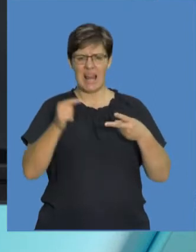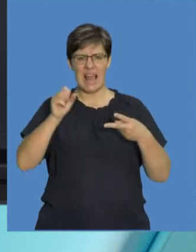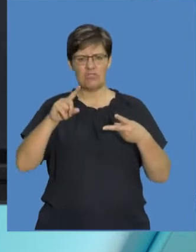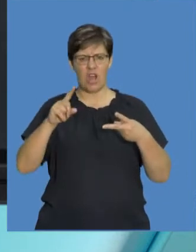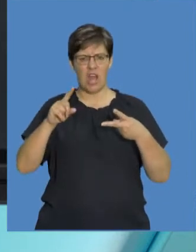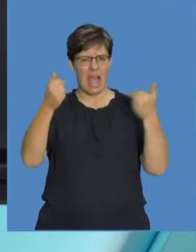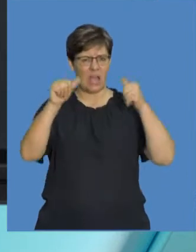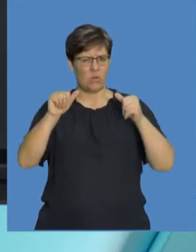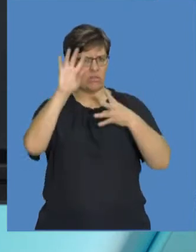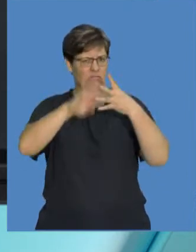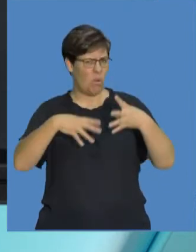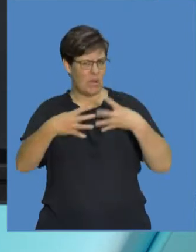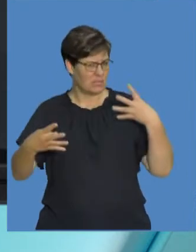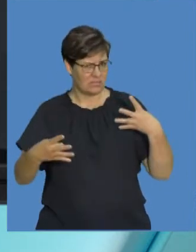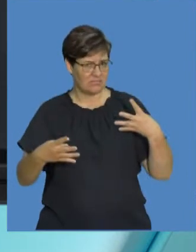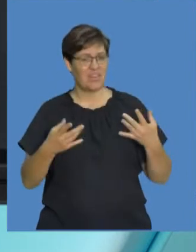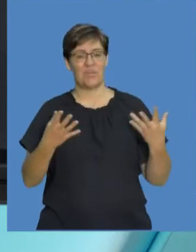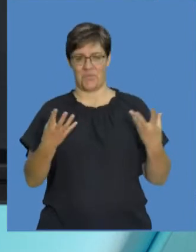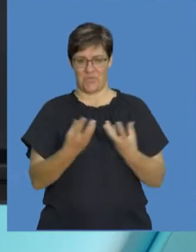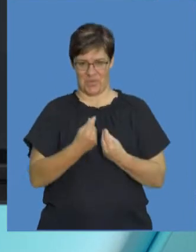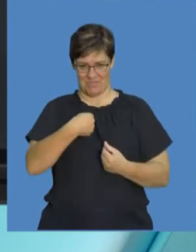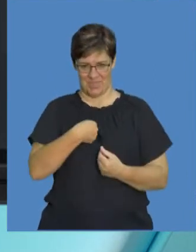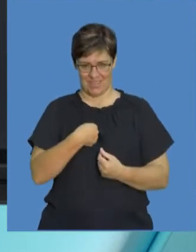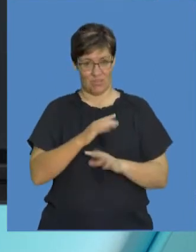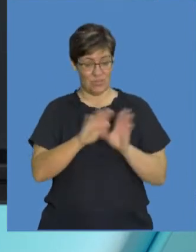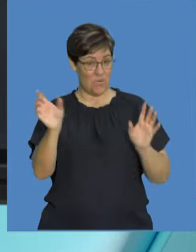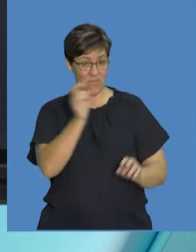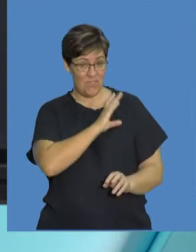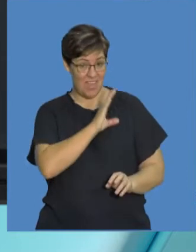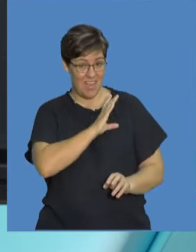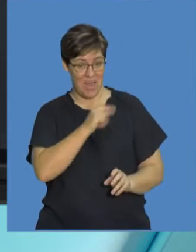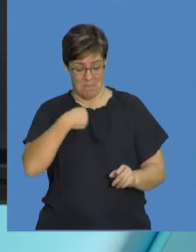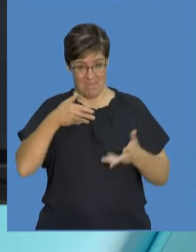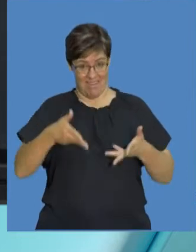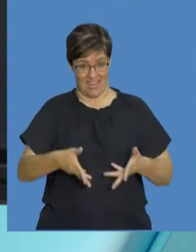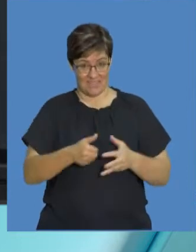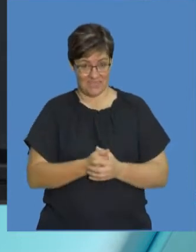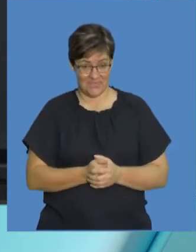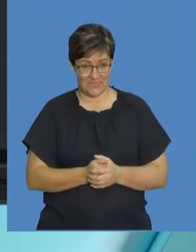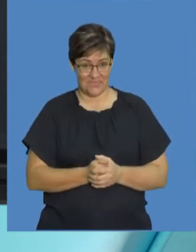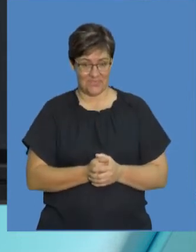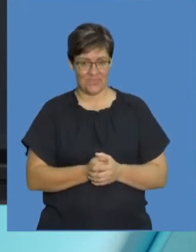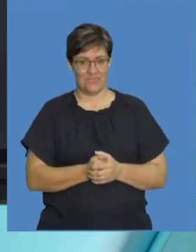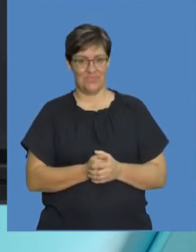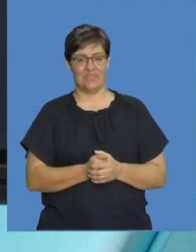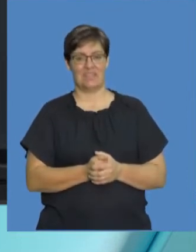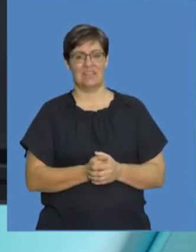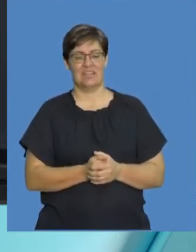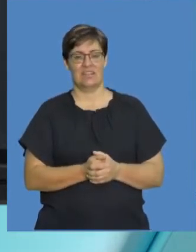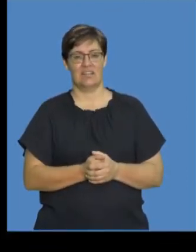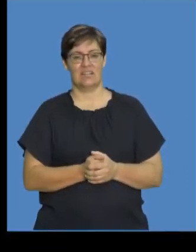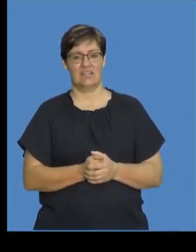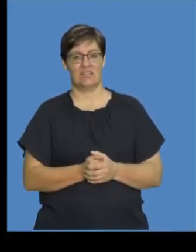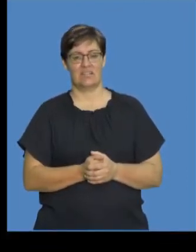accounts, the place to be is with Ashraf. Don't fear when Ashraf is near. Okay, guys. Okay, so we look